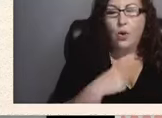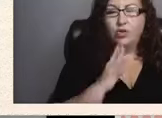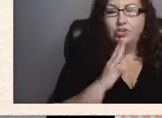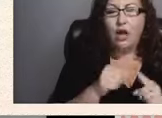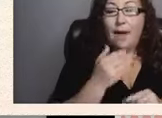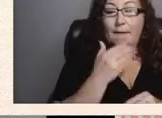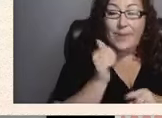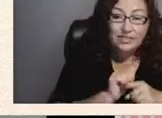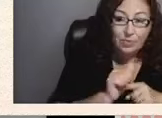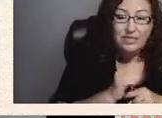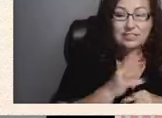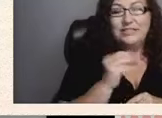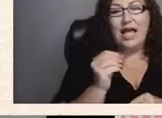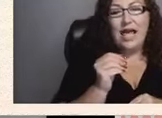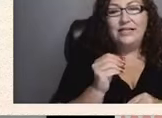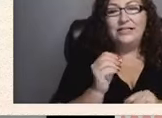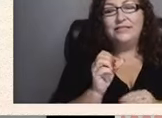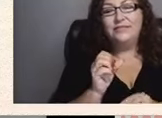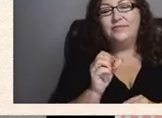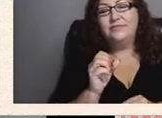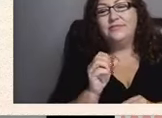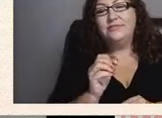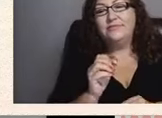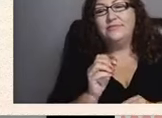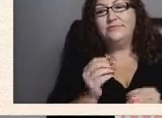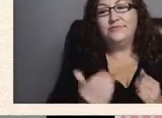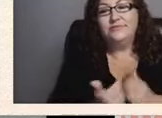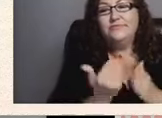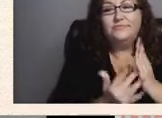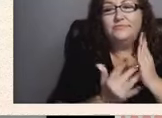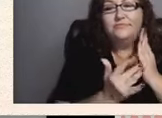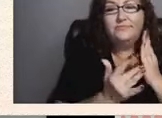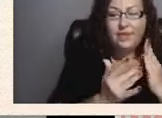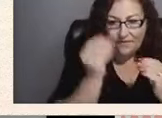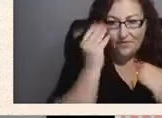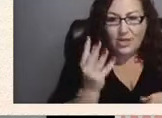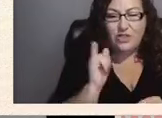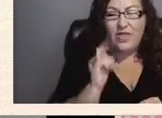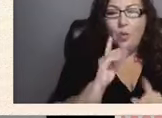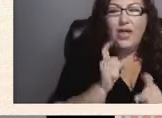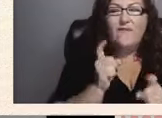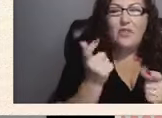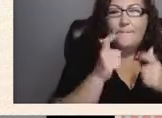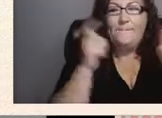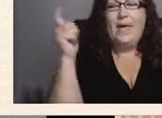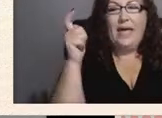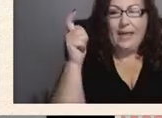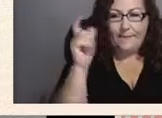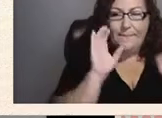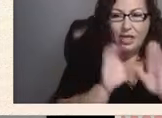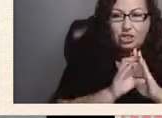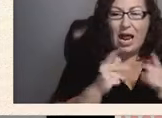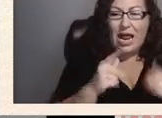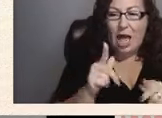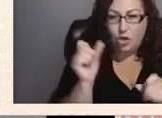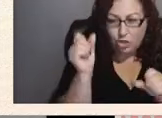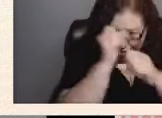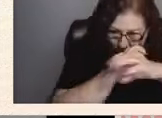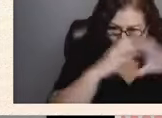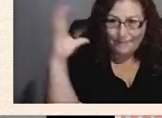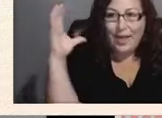and state-of-the-art information that's going to give you the big picture, that's going to allow you to dream big. Your dreams shouldn't be little